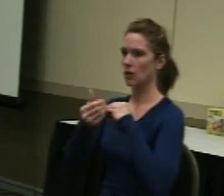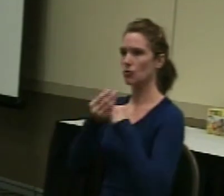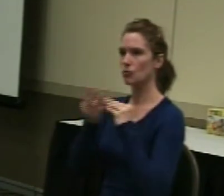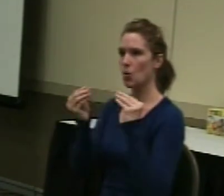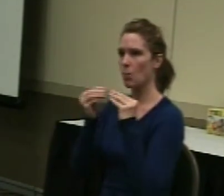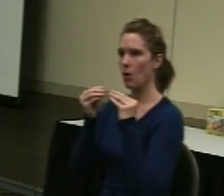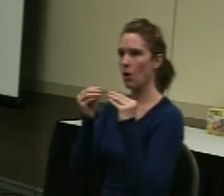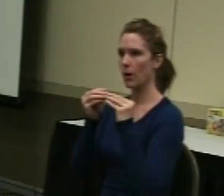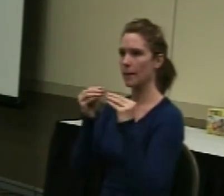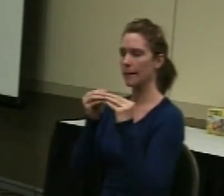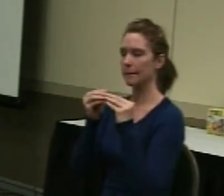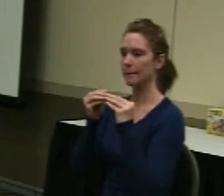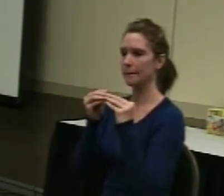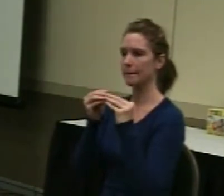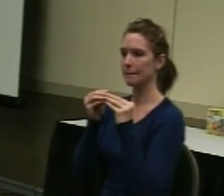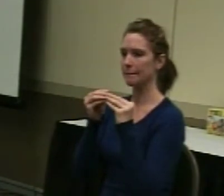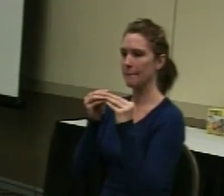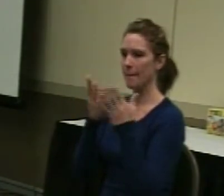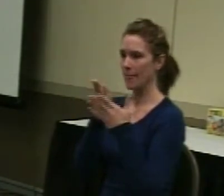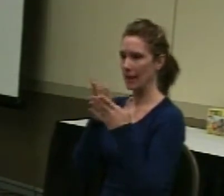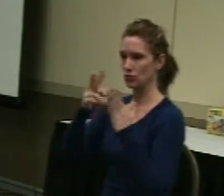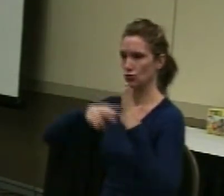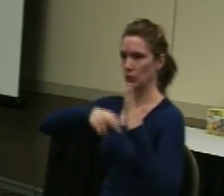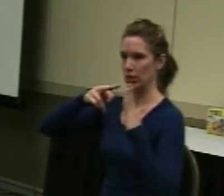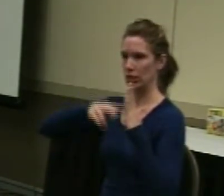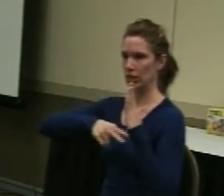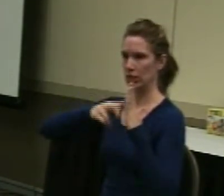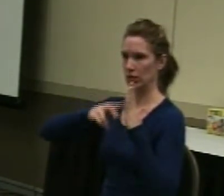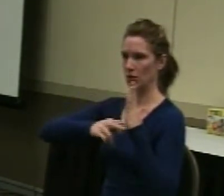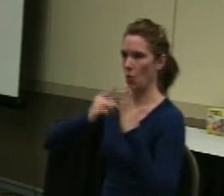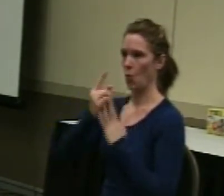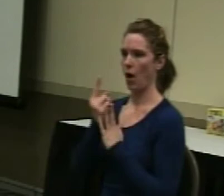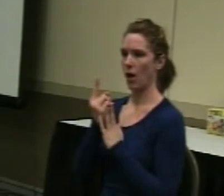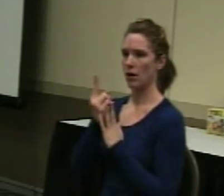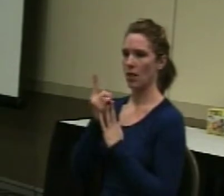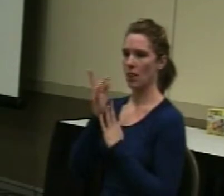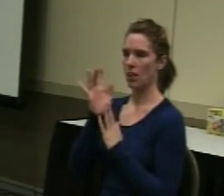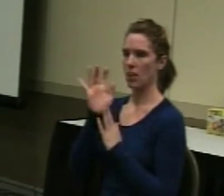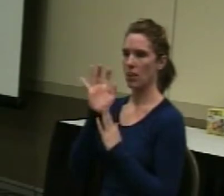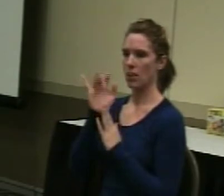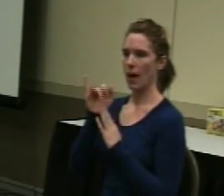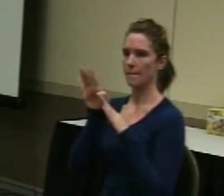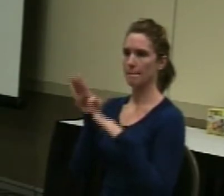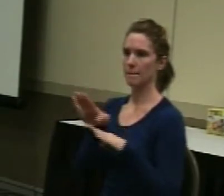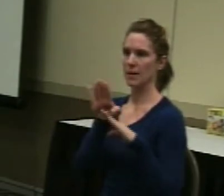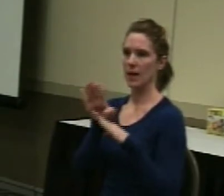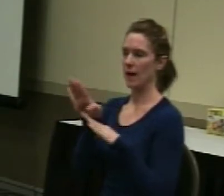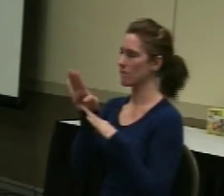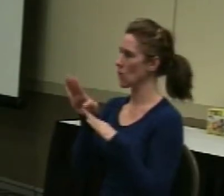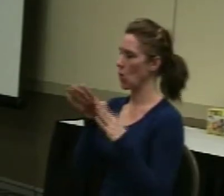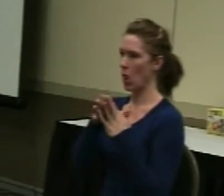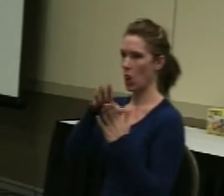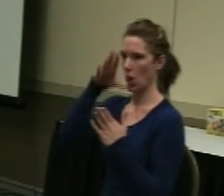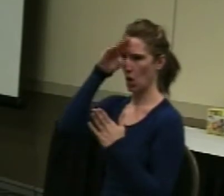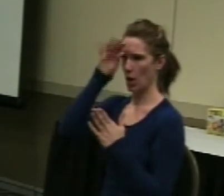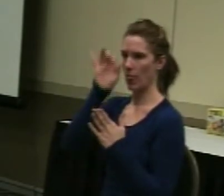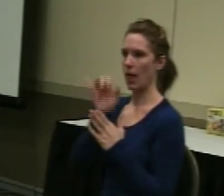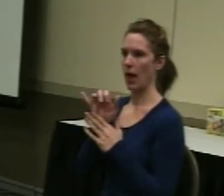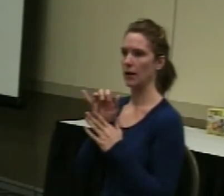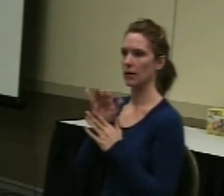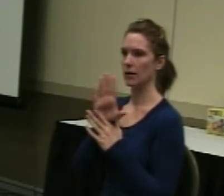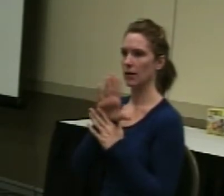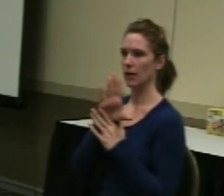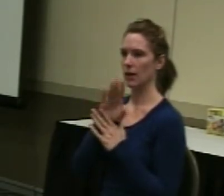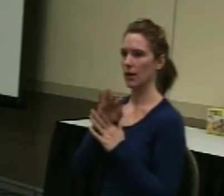little things to read. One of them is that notion that behavior is learned, and the notion that